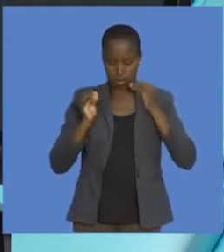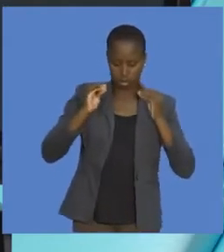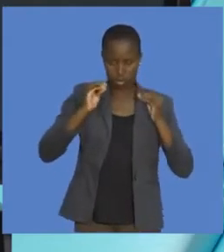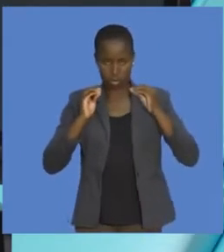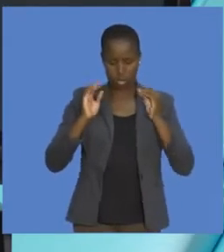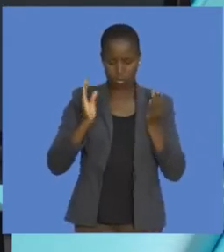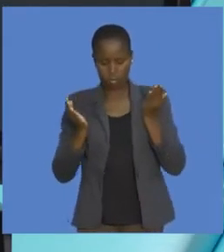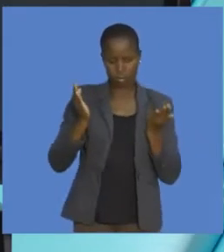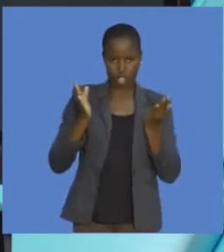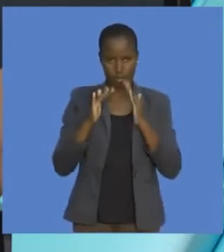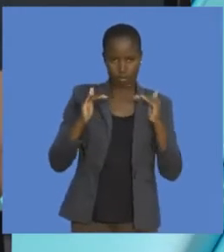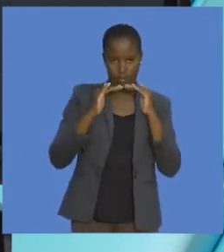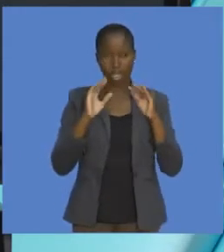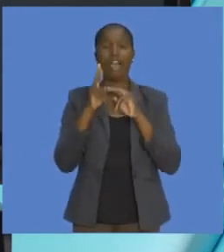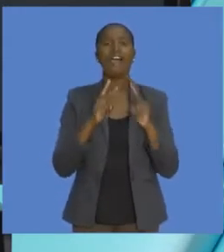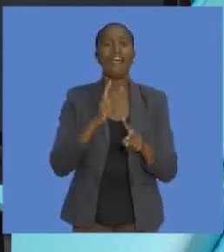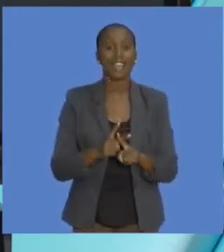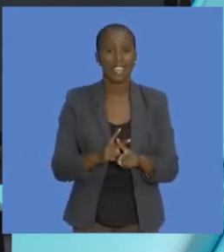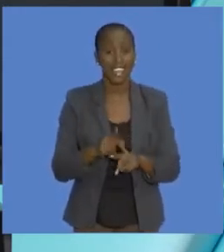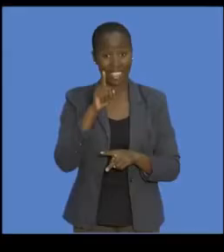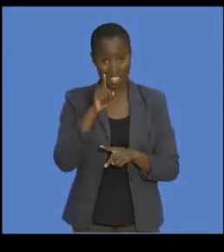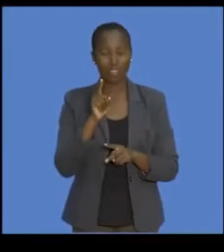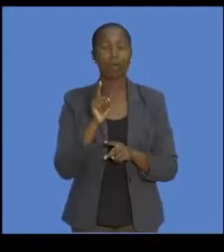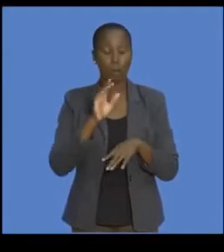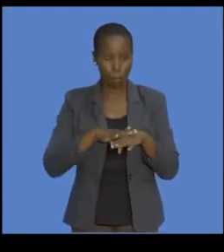for that, which we need to look at in a bit.